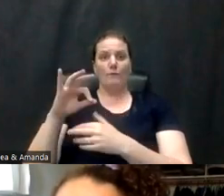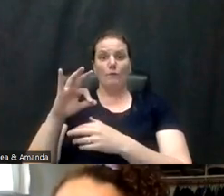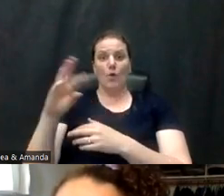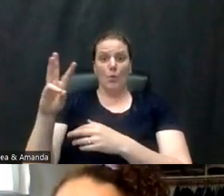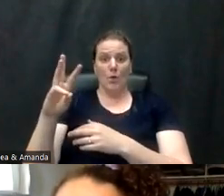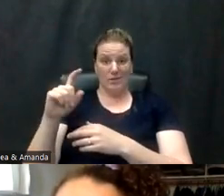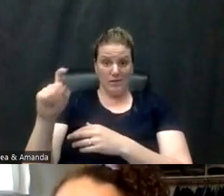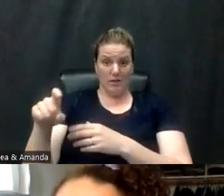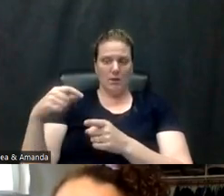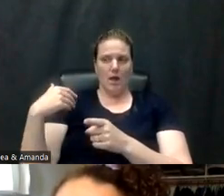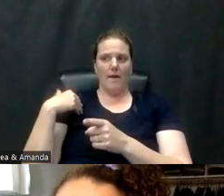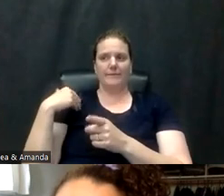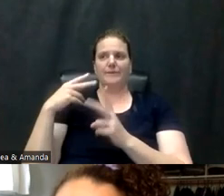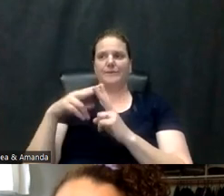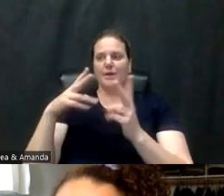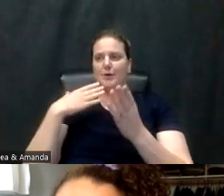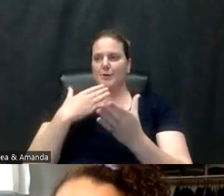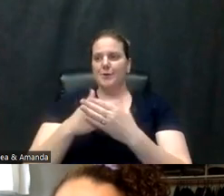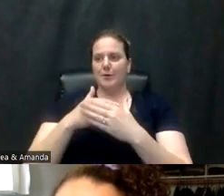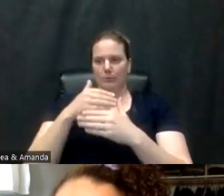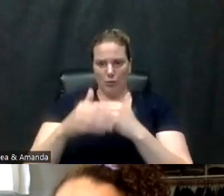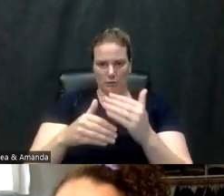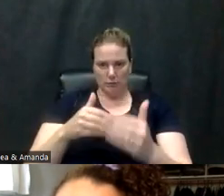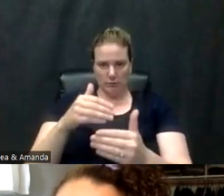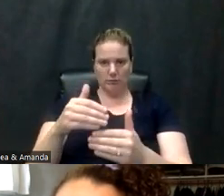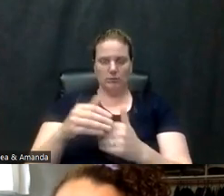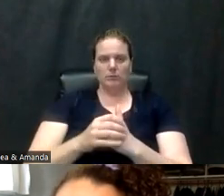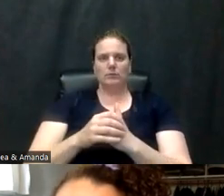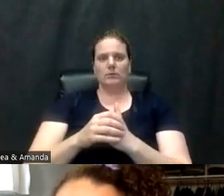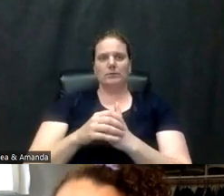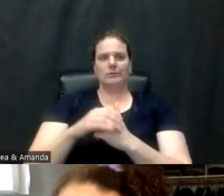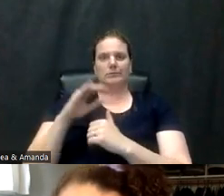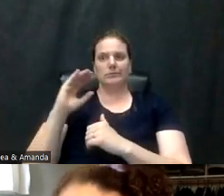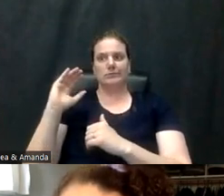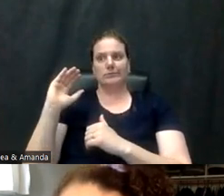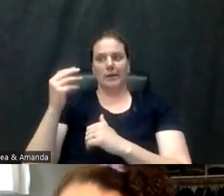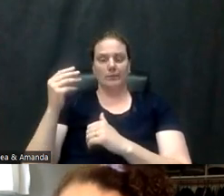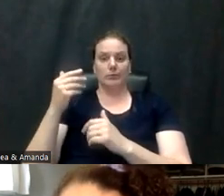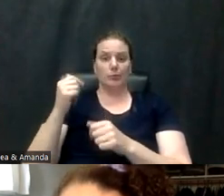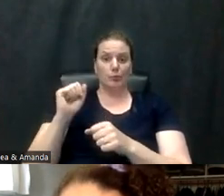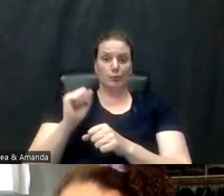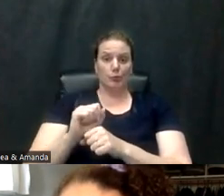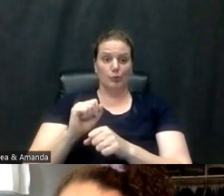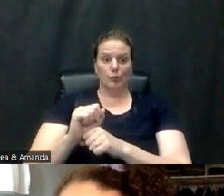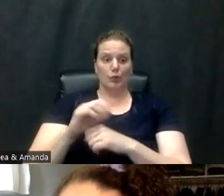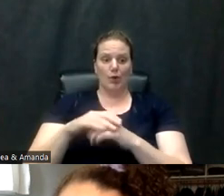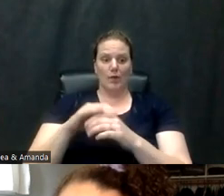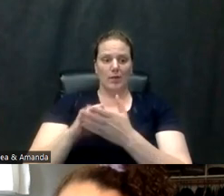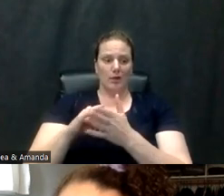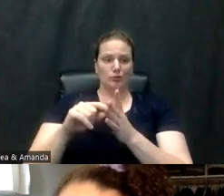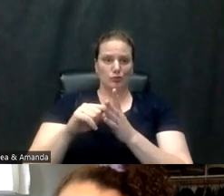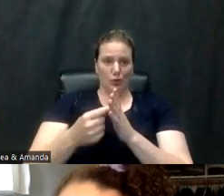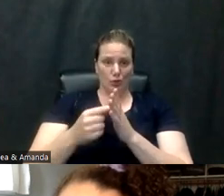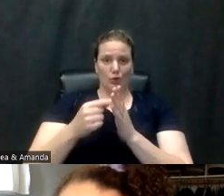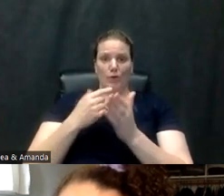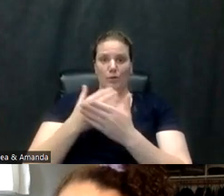they have a very good process. It seems like they're working on a very good it looks like they have the start of a